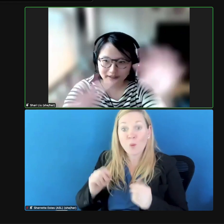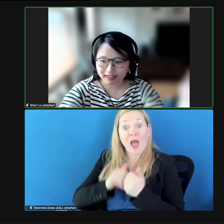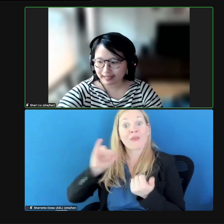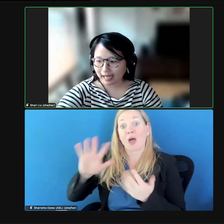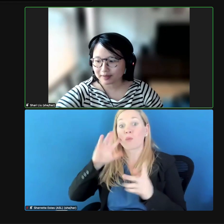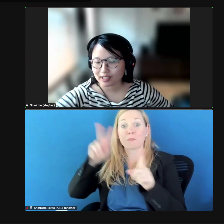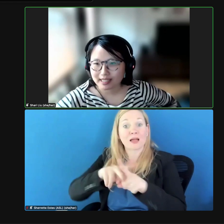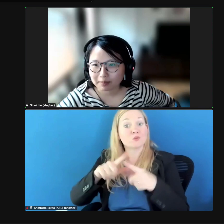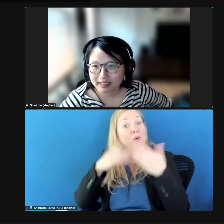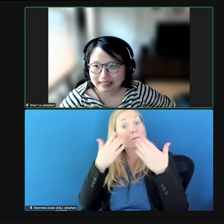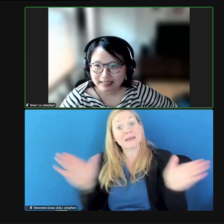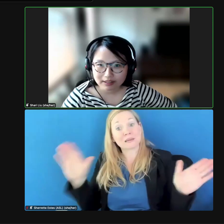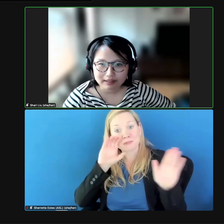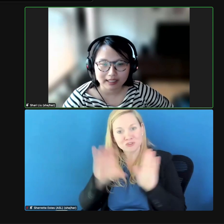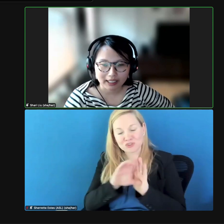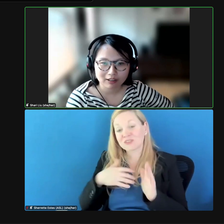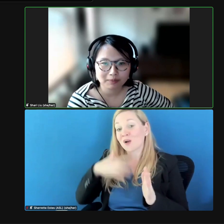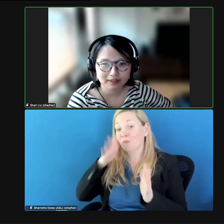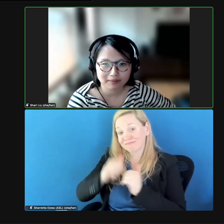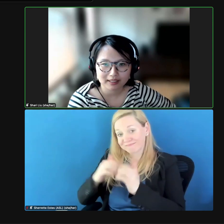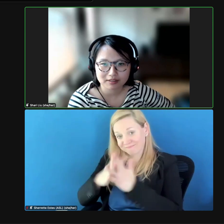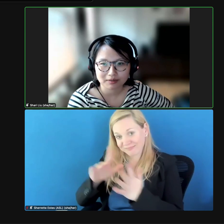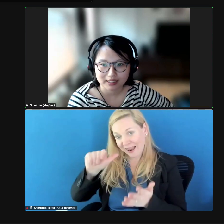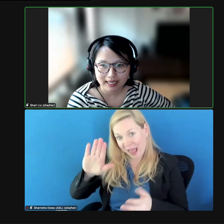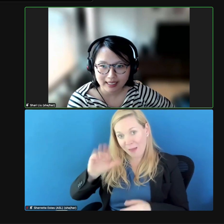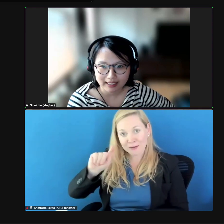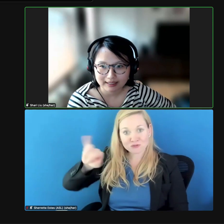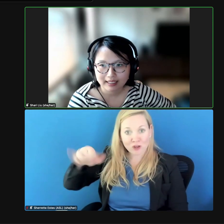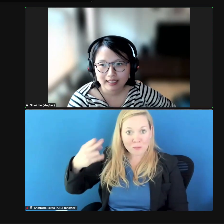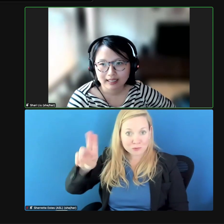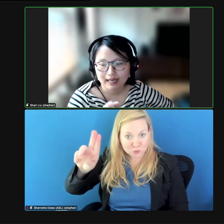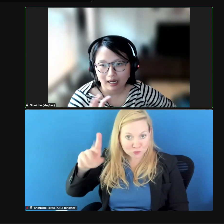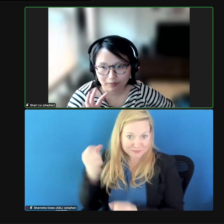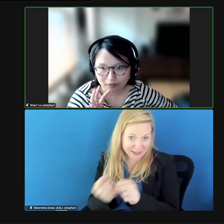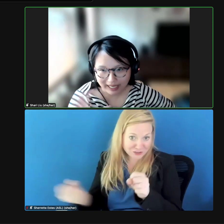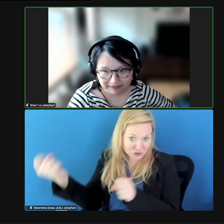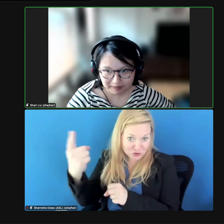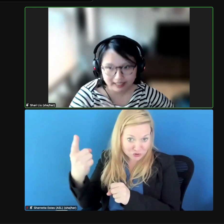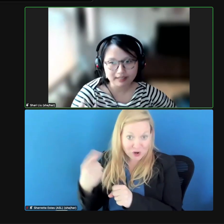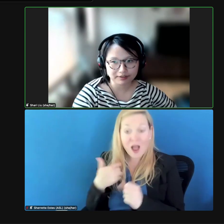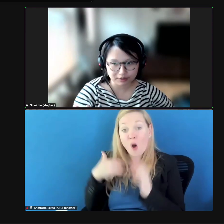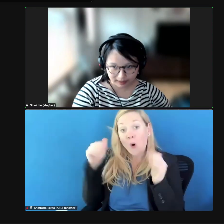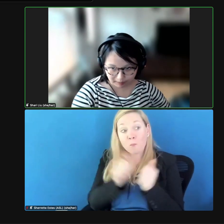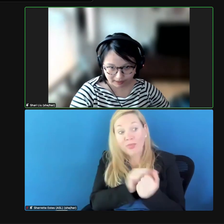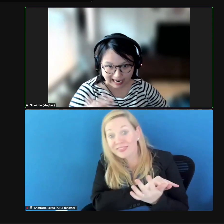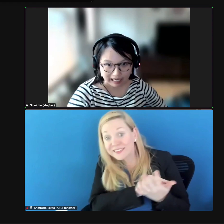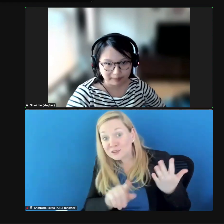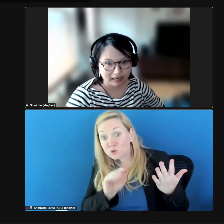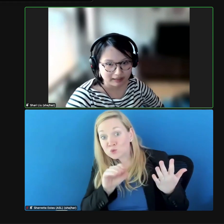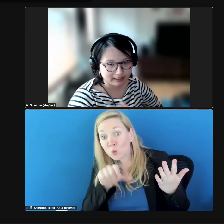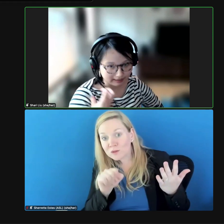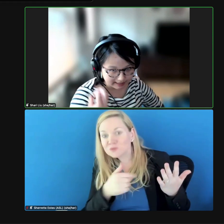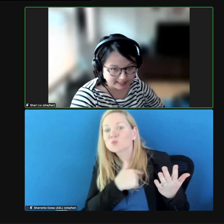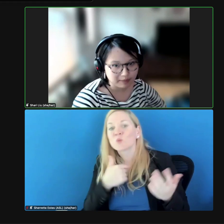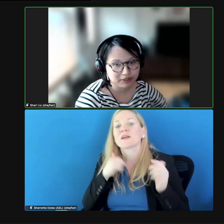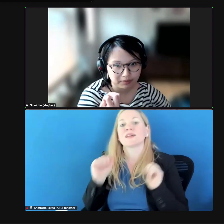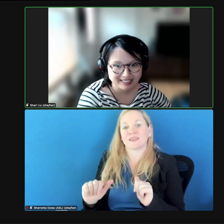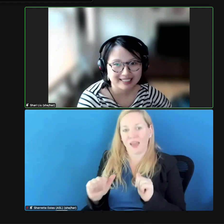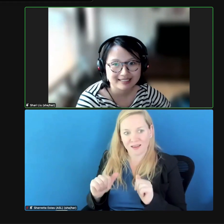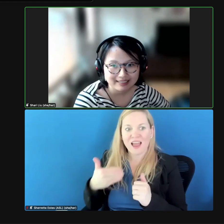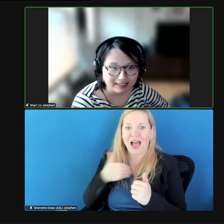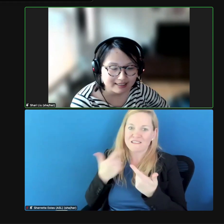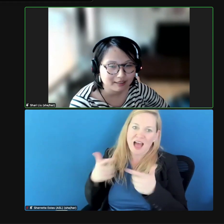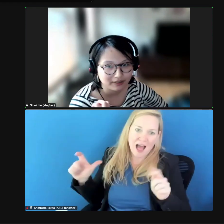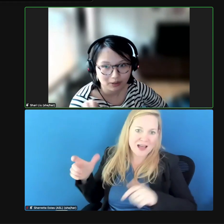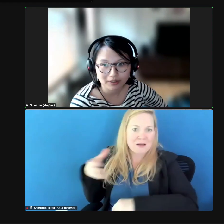going to be starting a lab at Johns Hopkins next year, and I hope that with these tools in hand, we have the potential to enable high-powered and conceptually